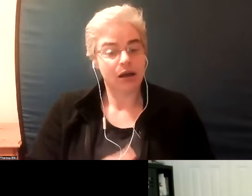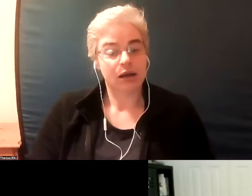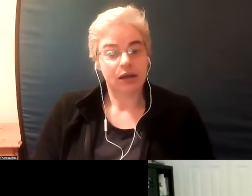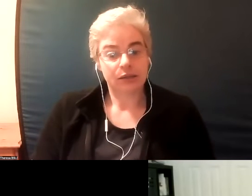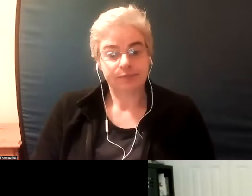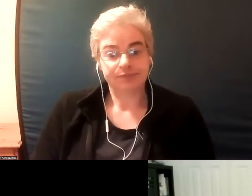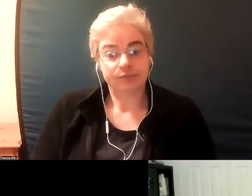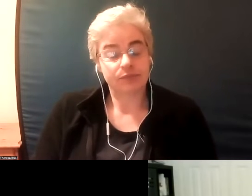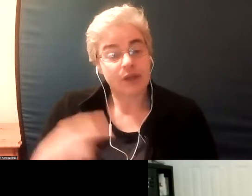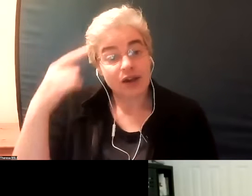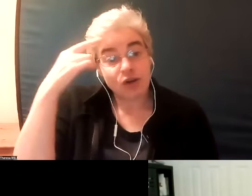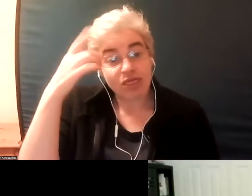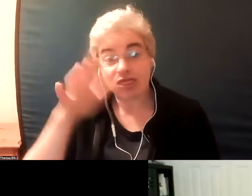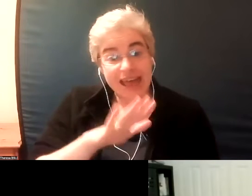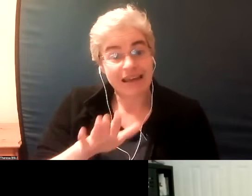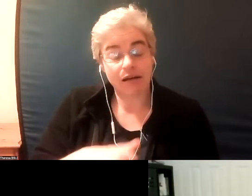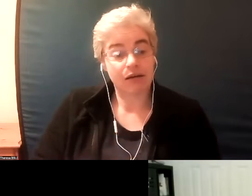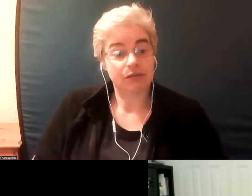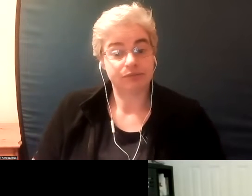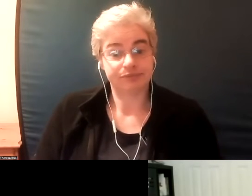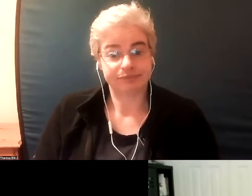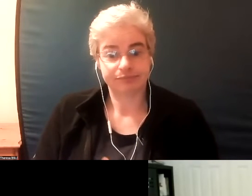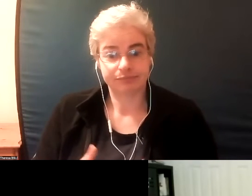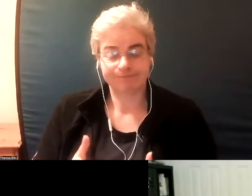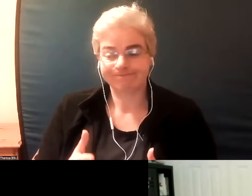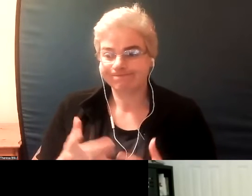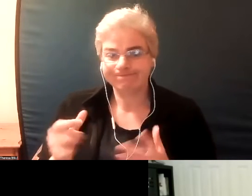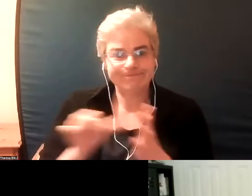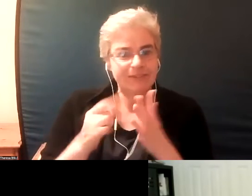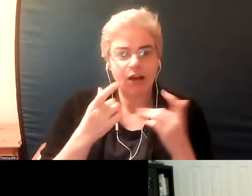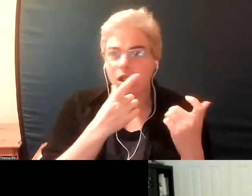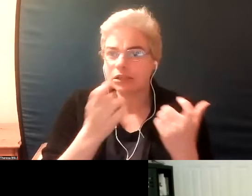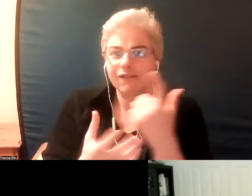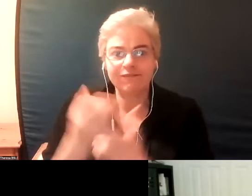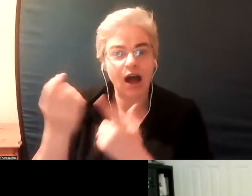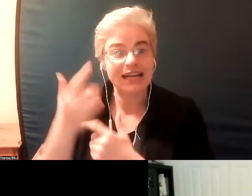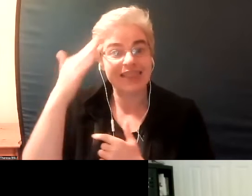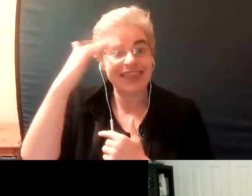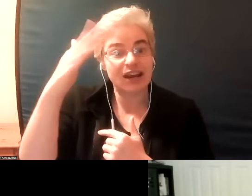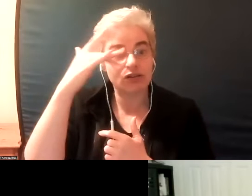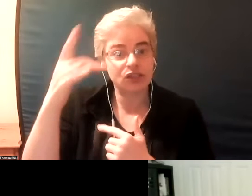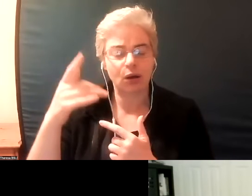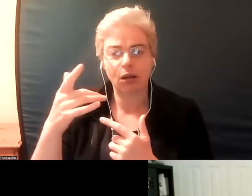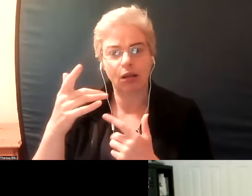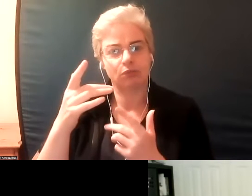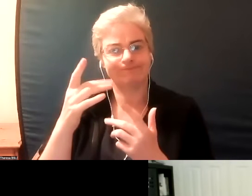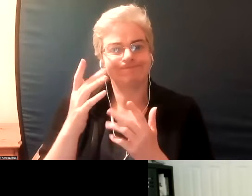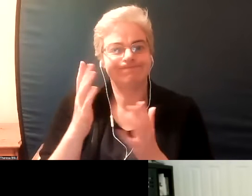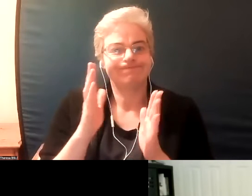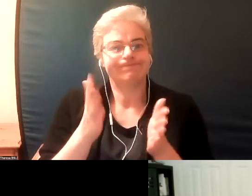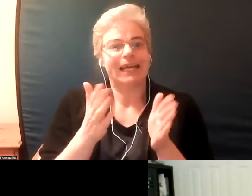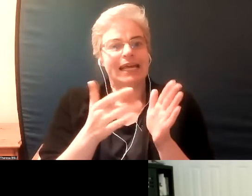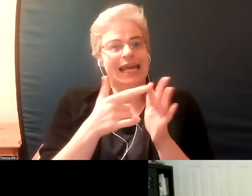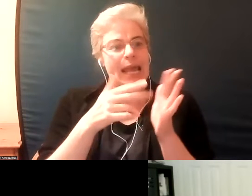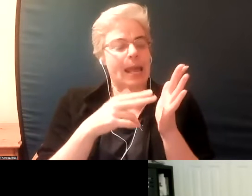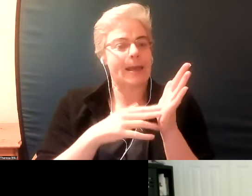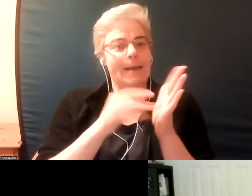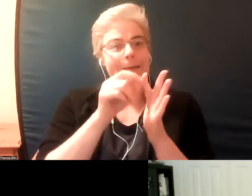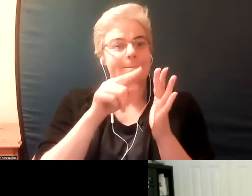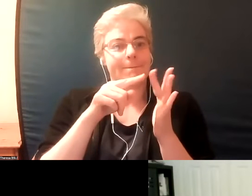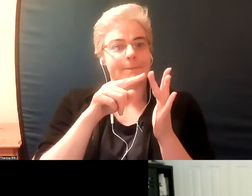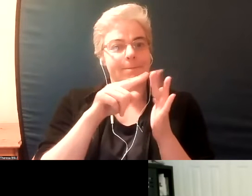I don't think that it is hard to find a theological imperative within diversity, the